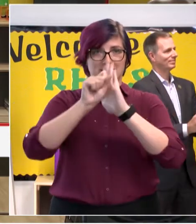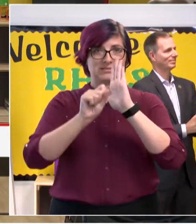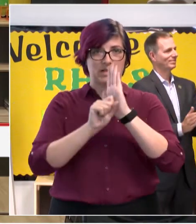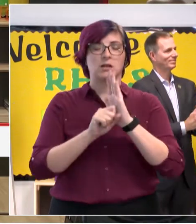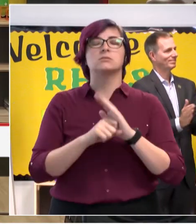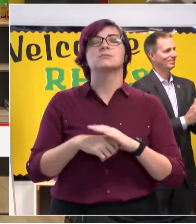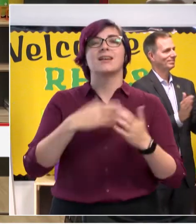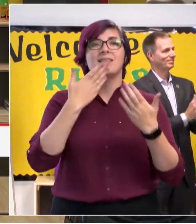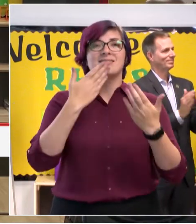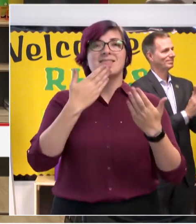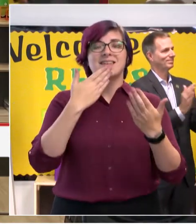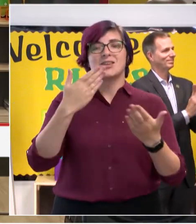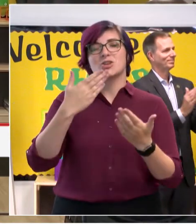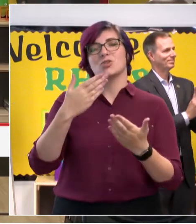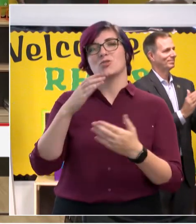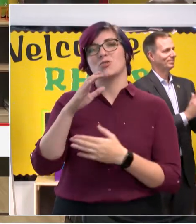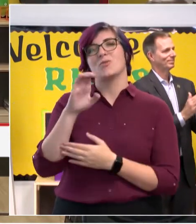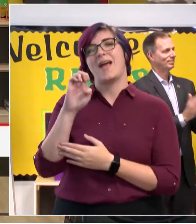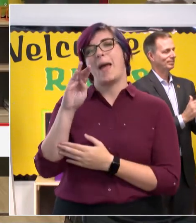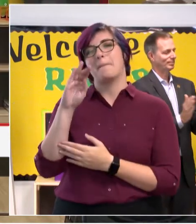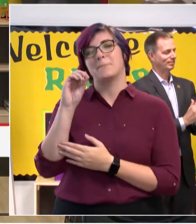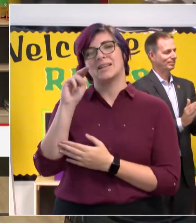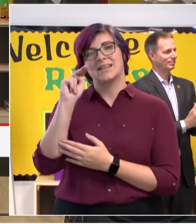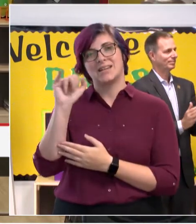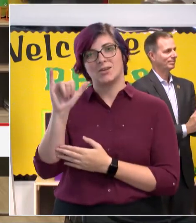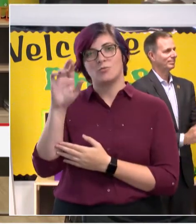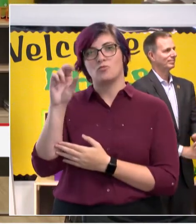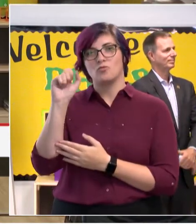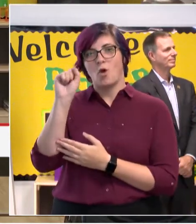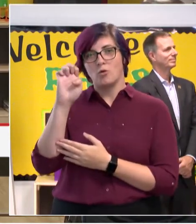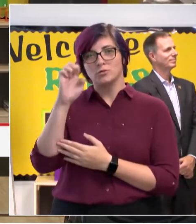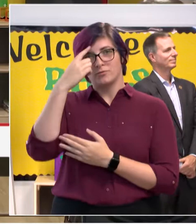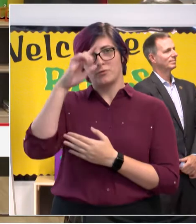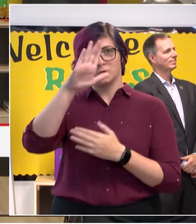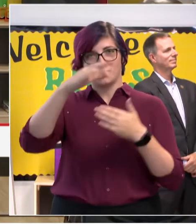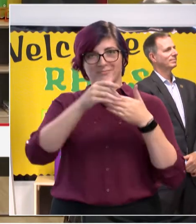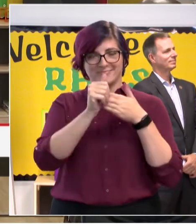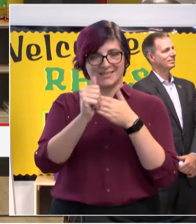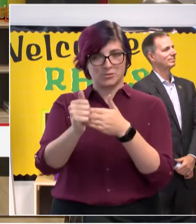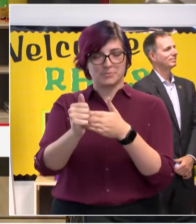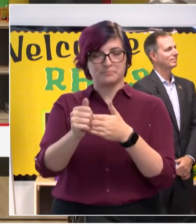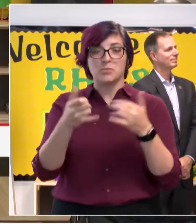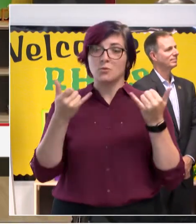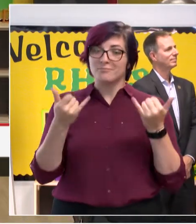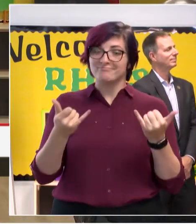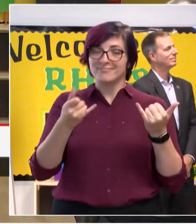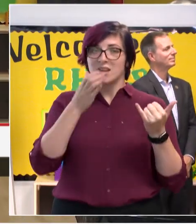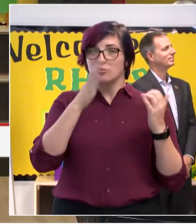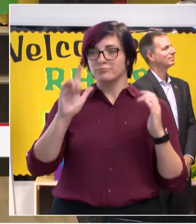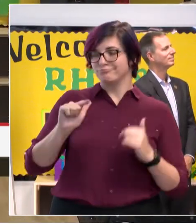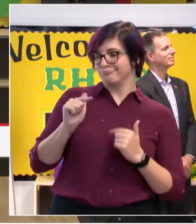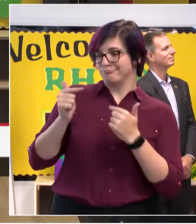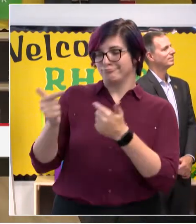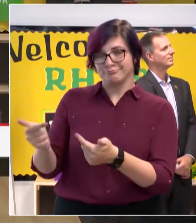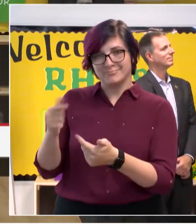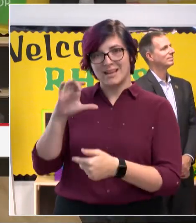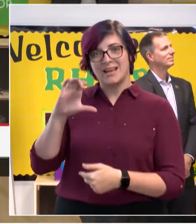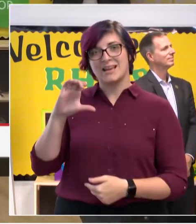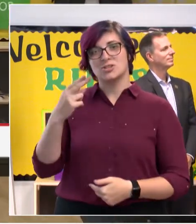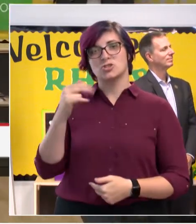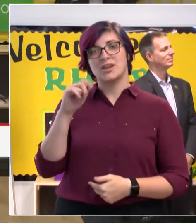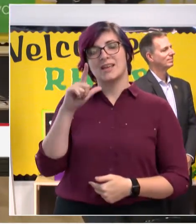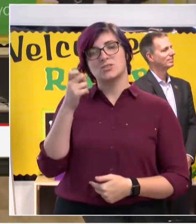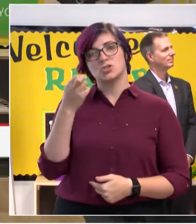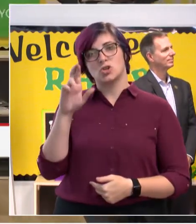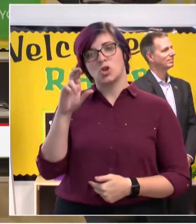you, Ebony Rose, for your leadership. And so with that, I'm going to turn to Chancellor Farabee, followed